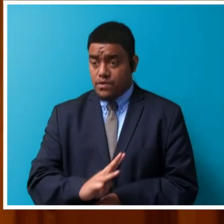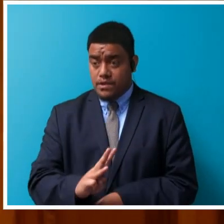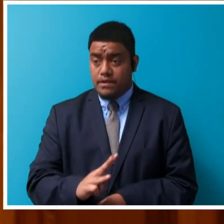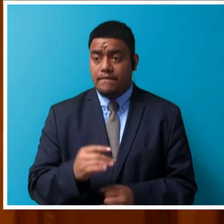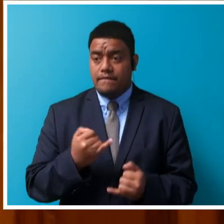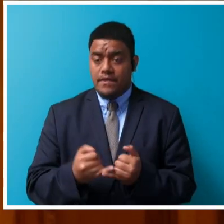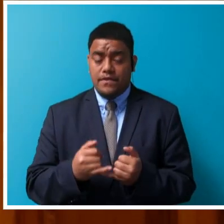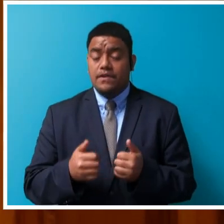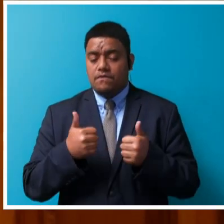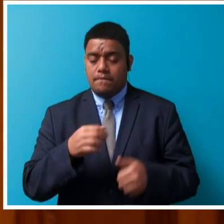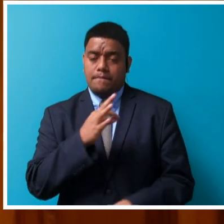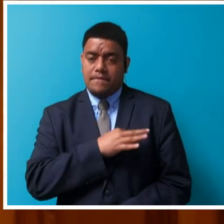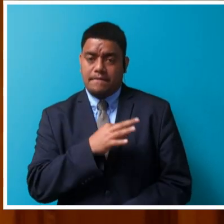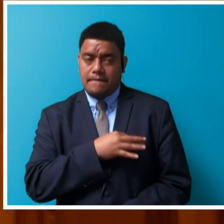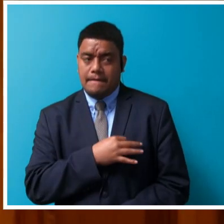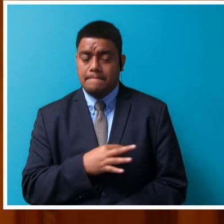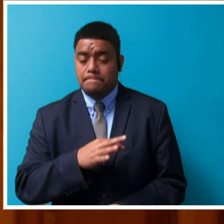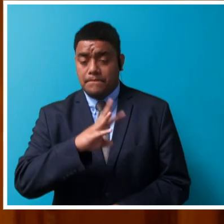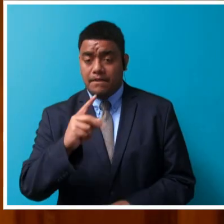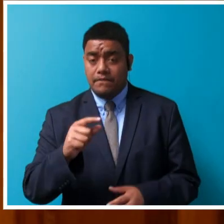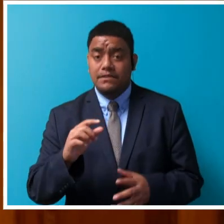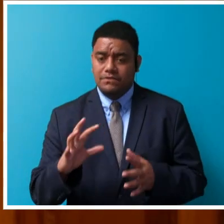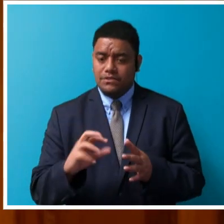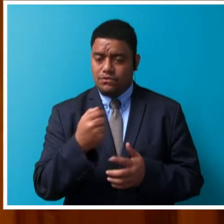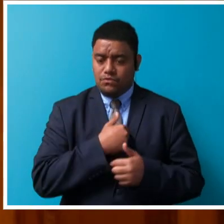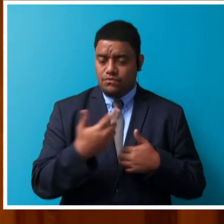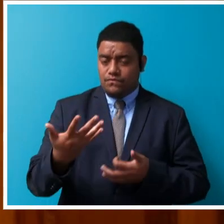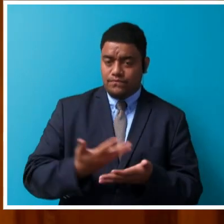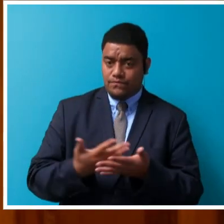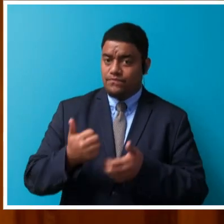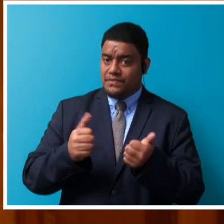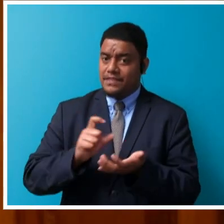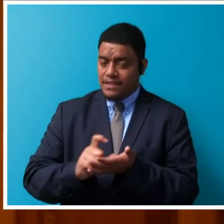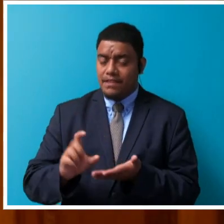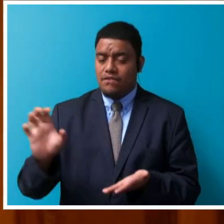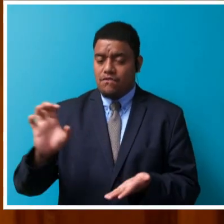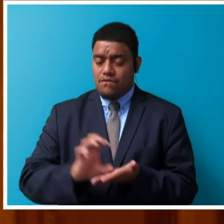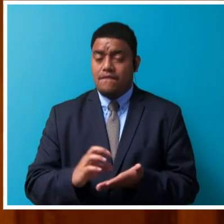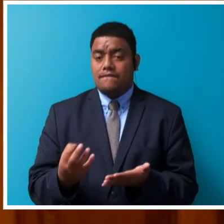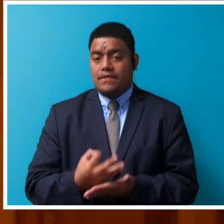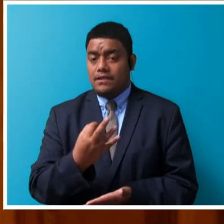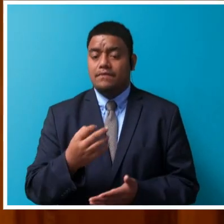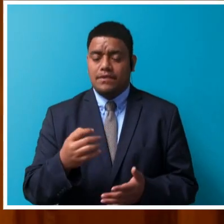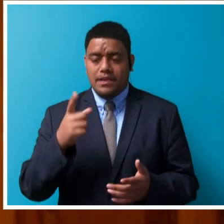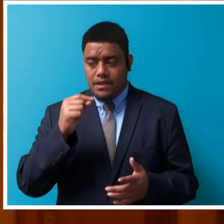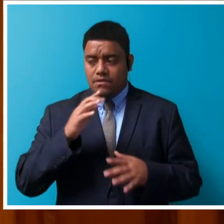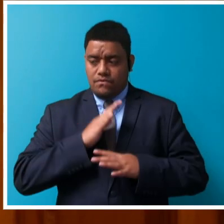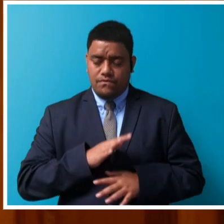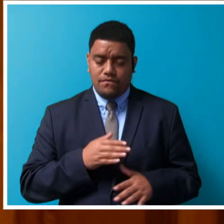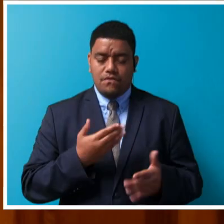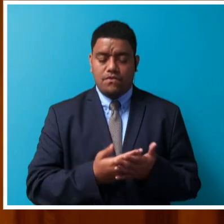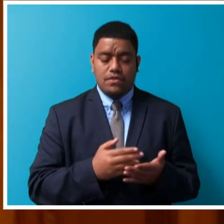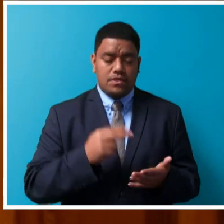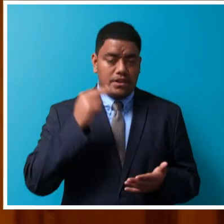tangible domestic benefits. Every successful negotiation that features grant financing reduces pressure on the national budget.